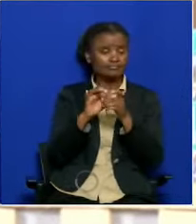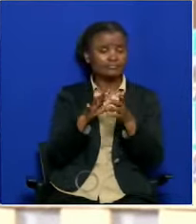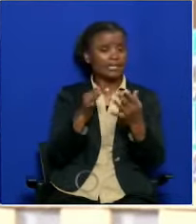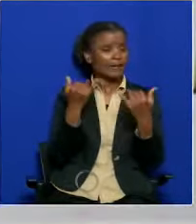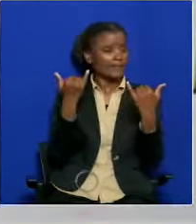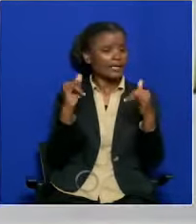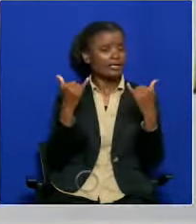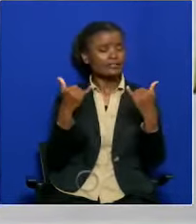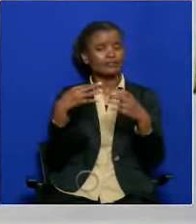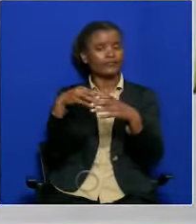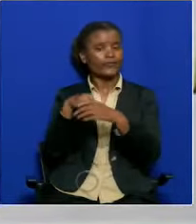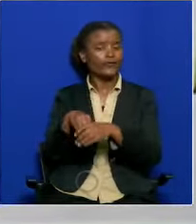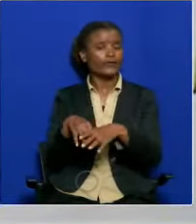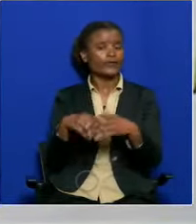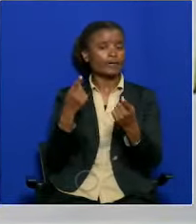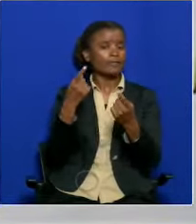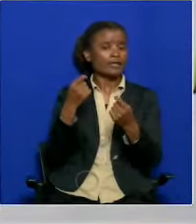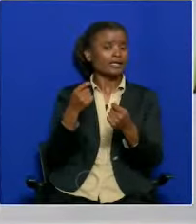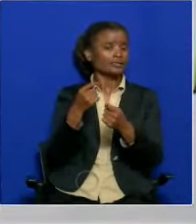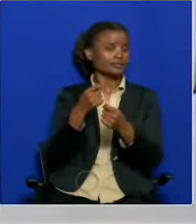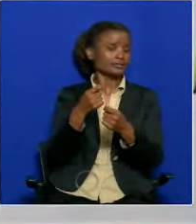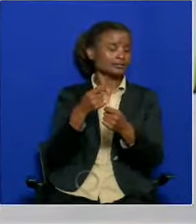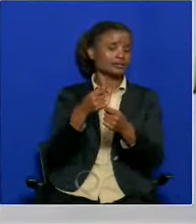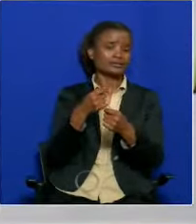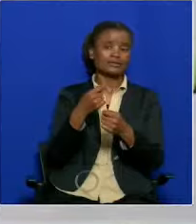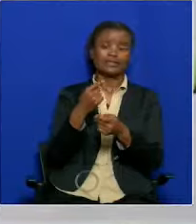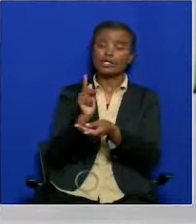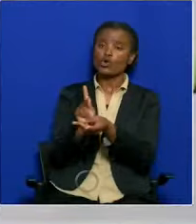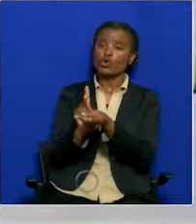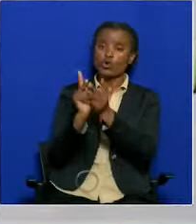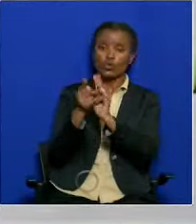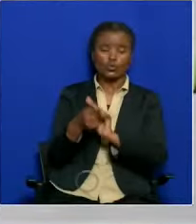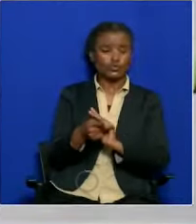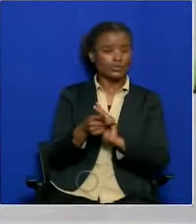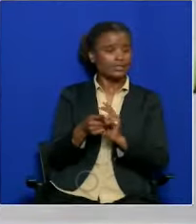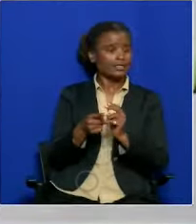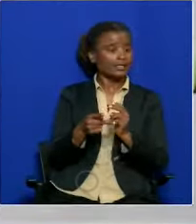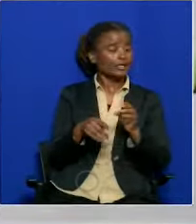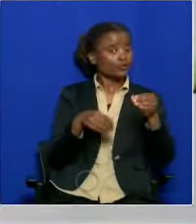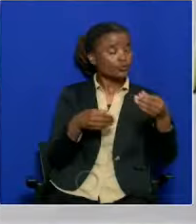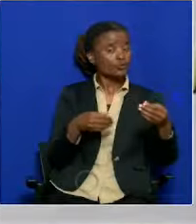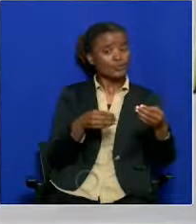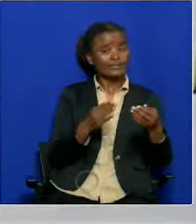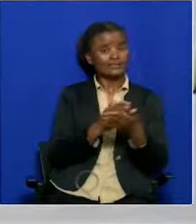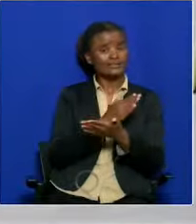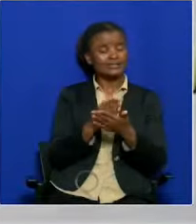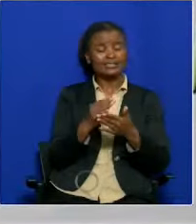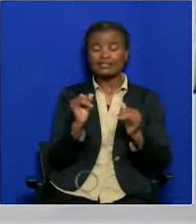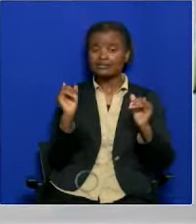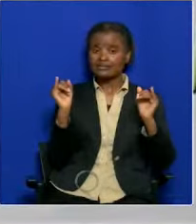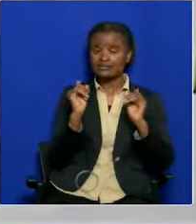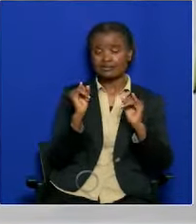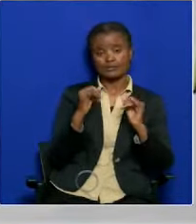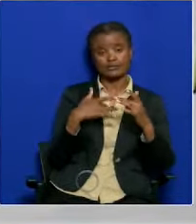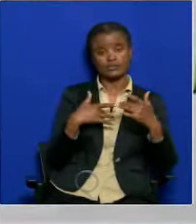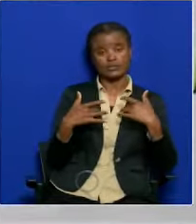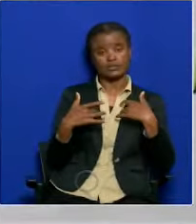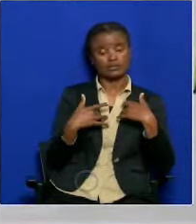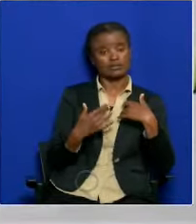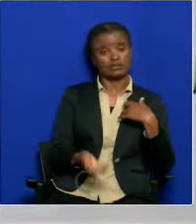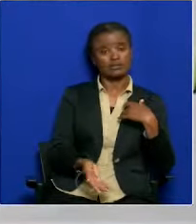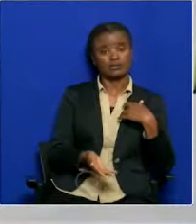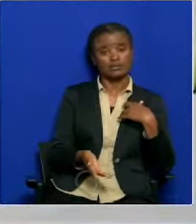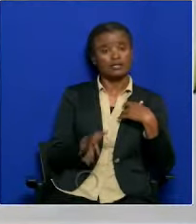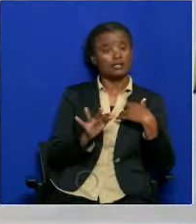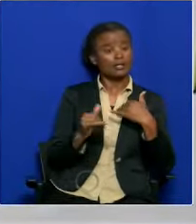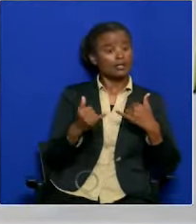officers, share SAPS documents with senior police officers. I mean, it's a serious concern. Generally, if you were sitting where I'm